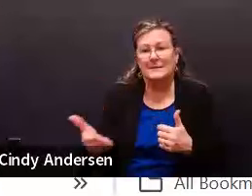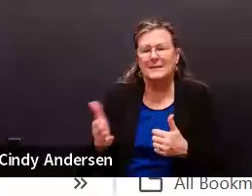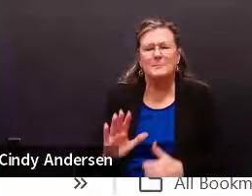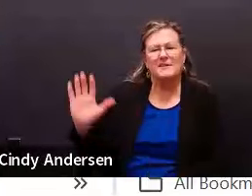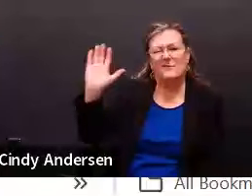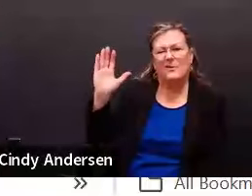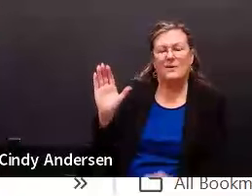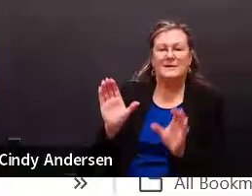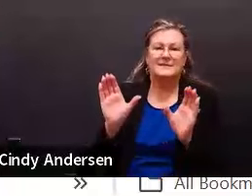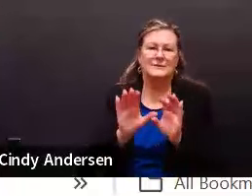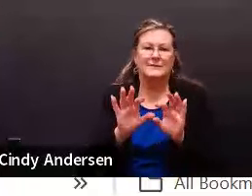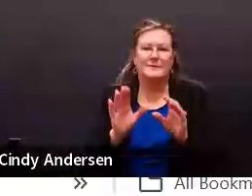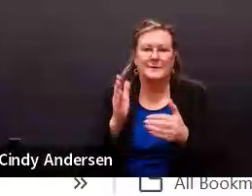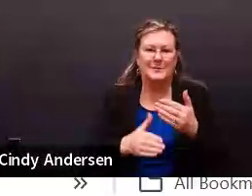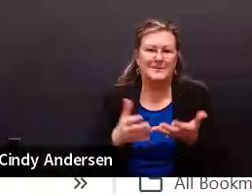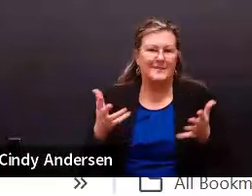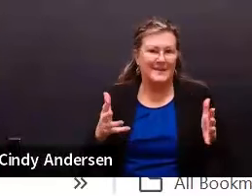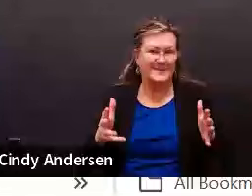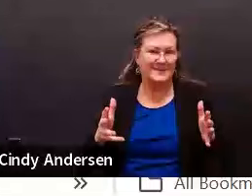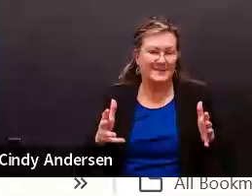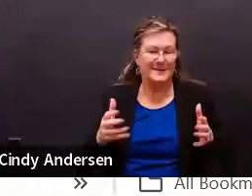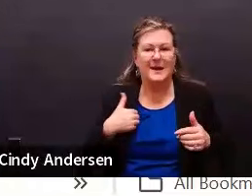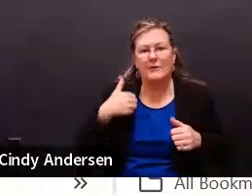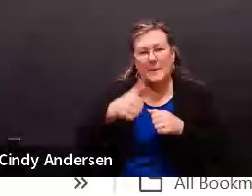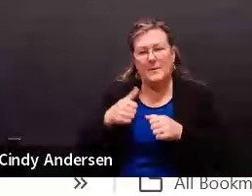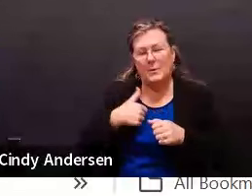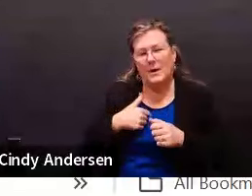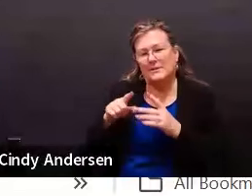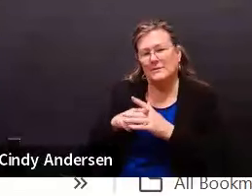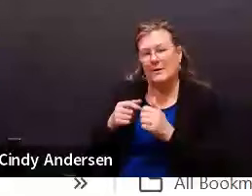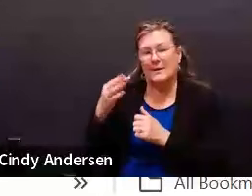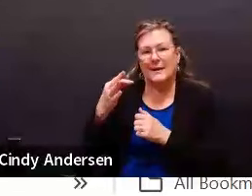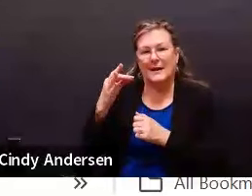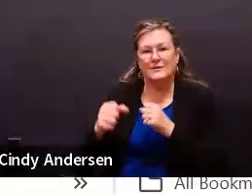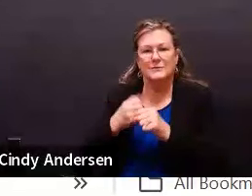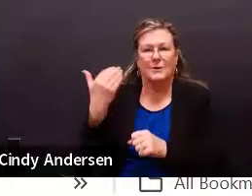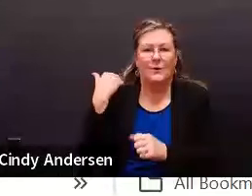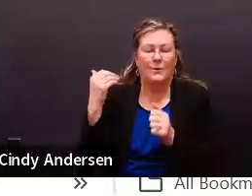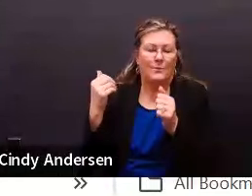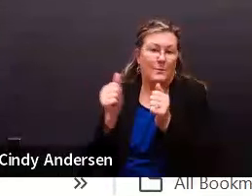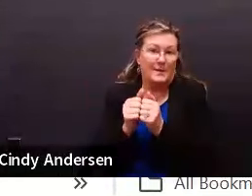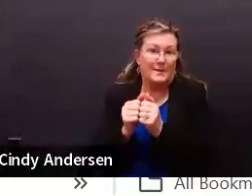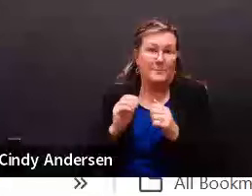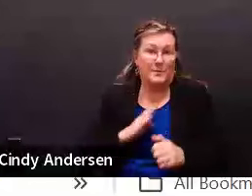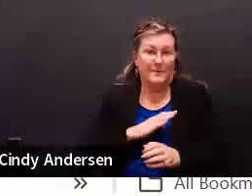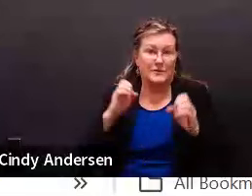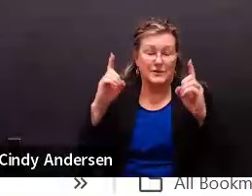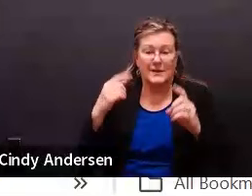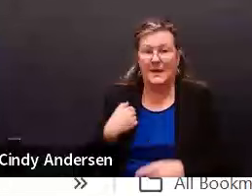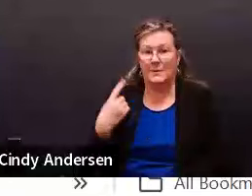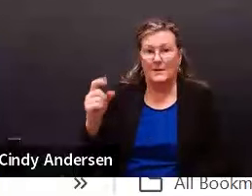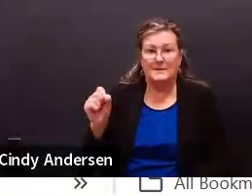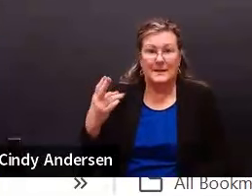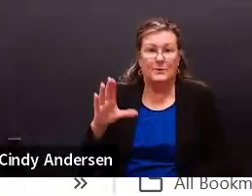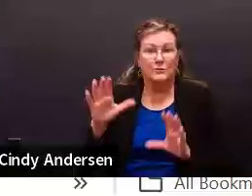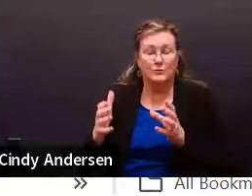that certificate of completion. And I remember back when I first came to the State Board of Education 9 years ago, and there was a stakeholder group, and it was very